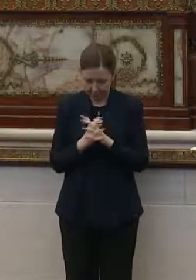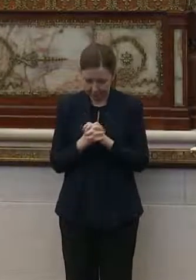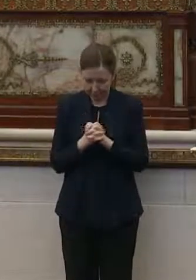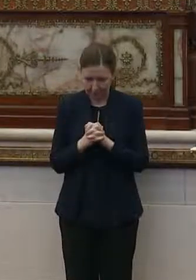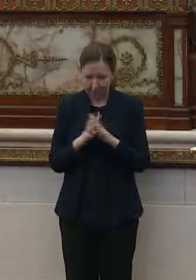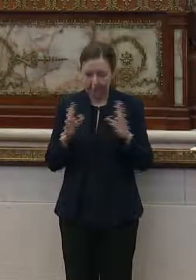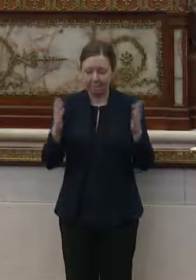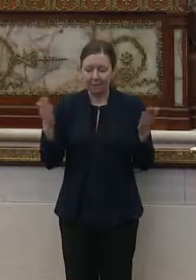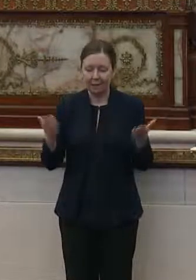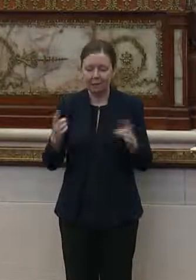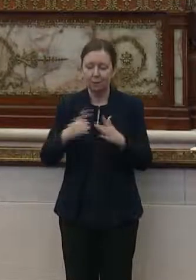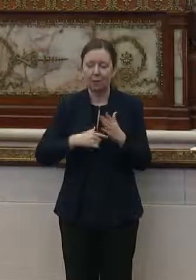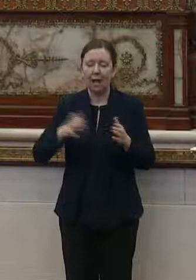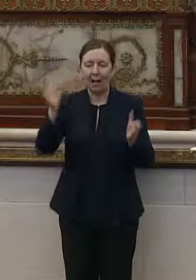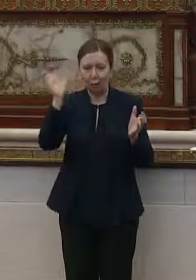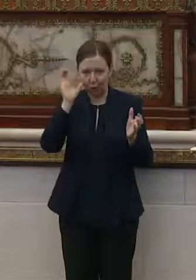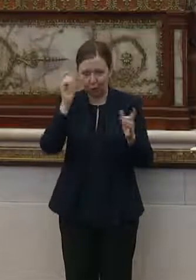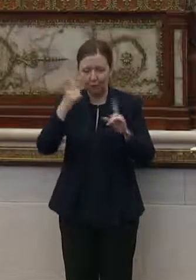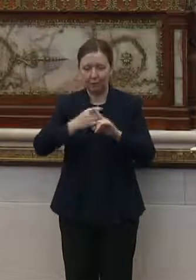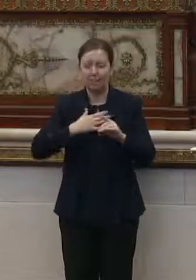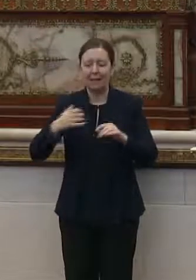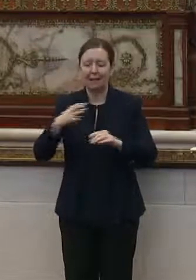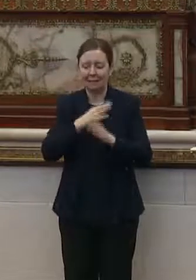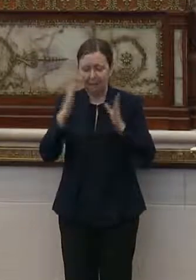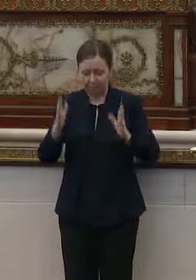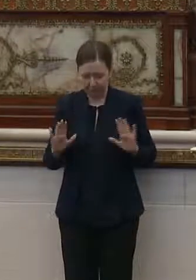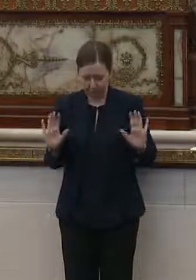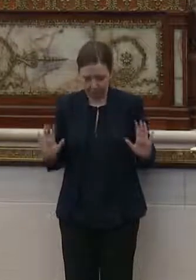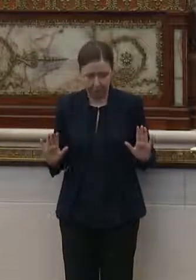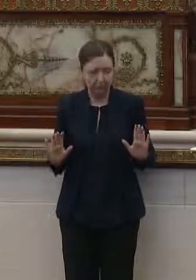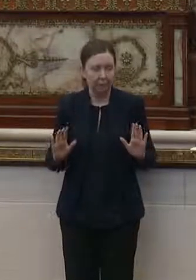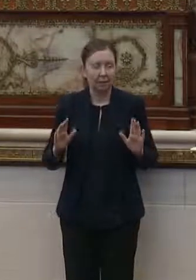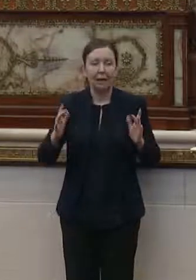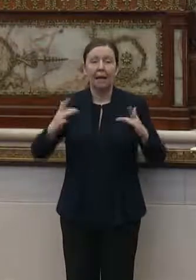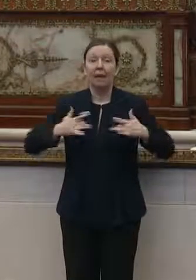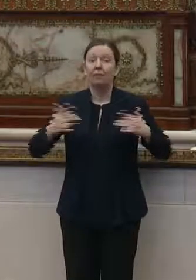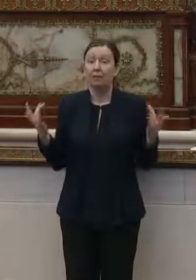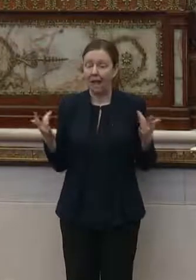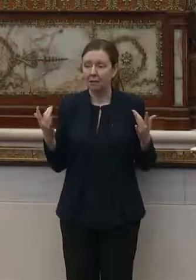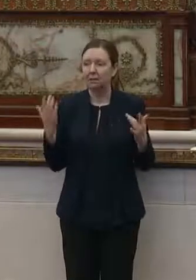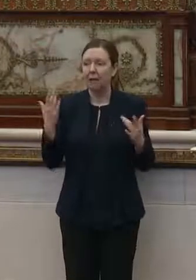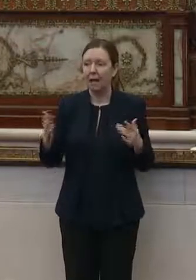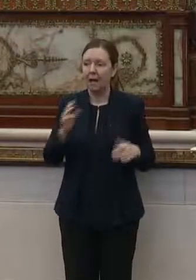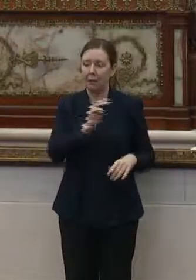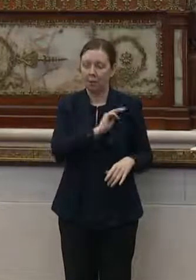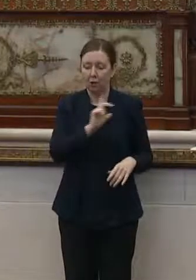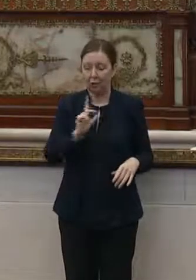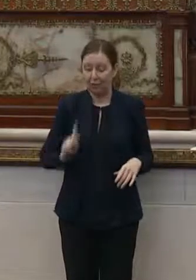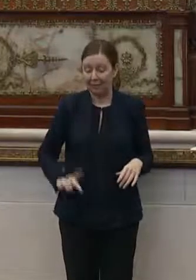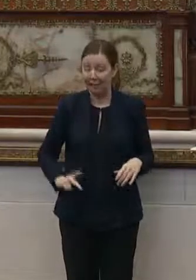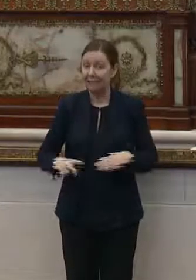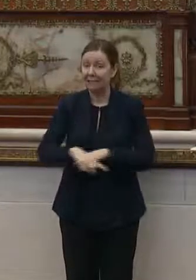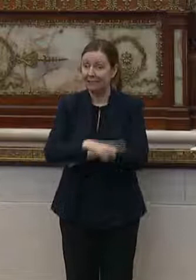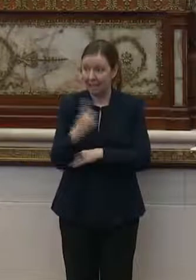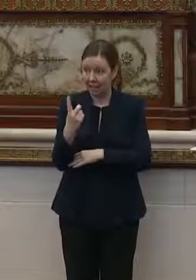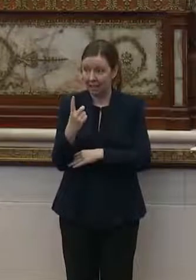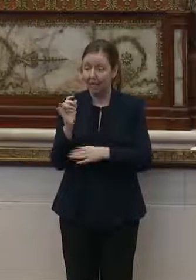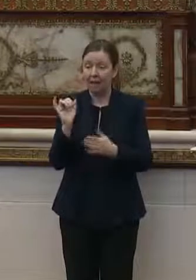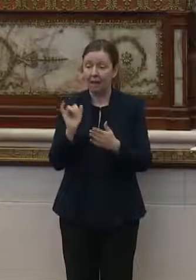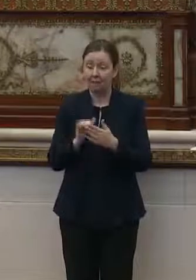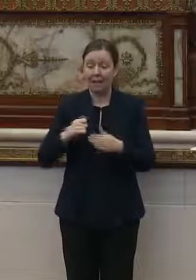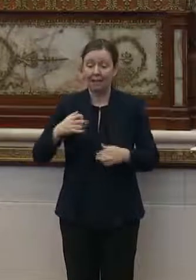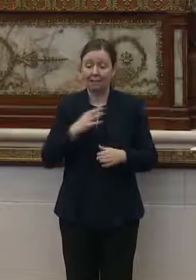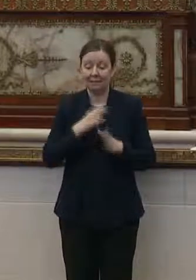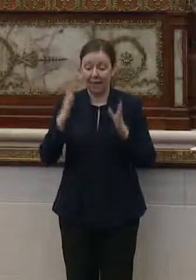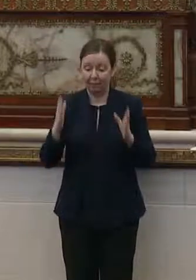Here's what I heard subsequently from my staff persons, that there was an event at Martin Luther King Day, and that a staff person